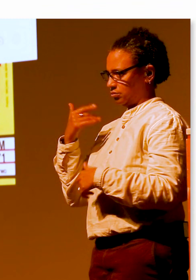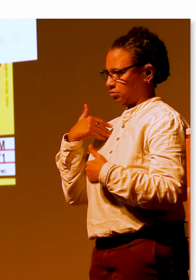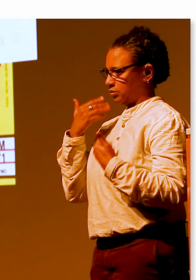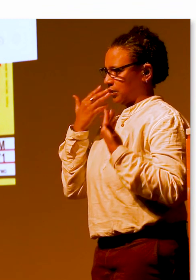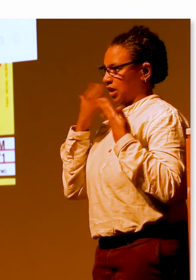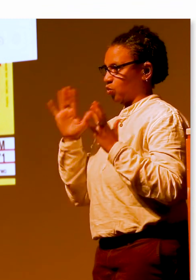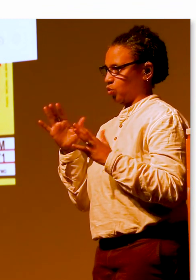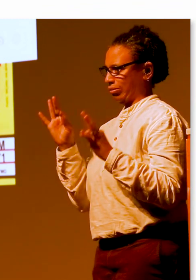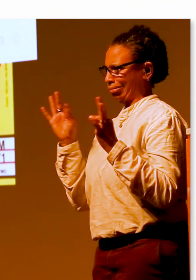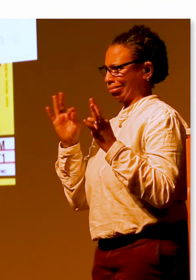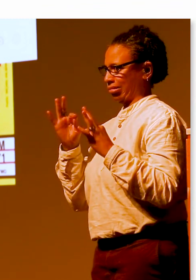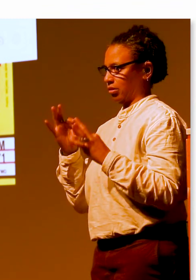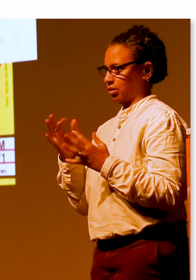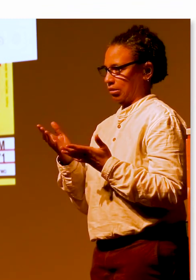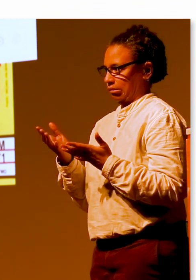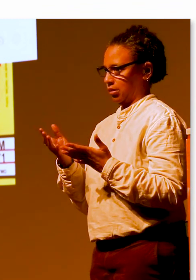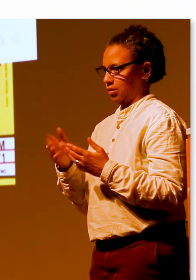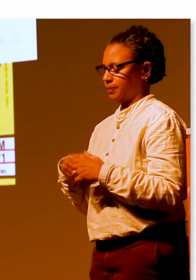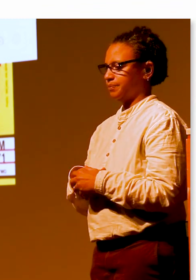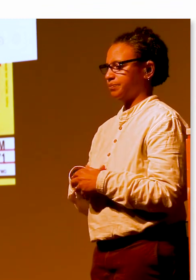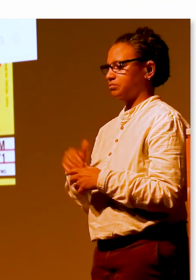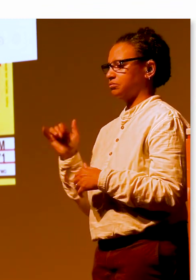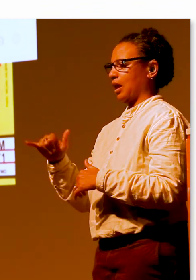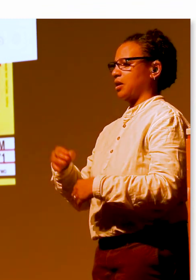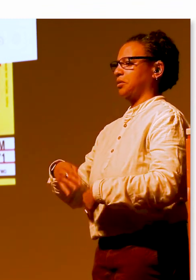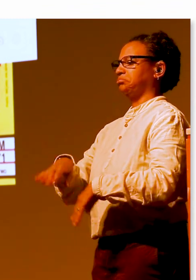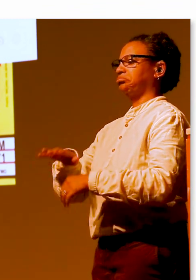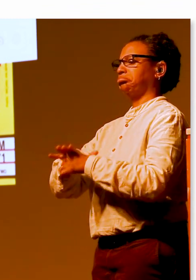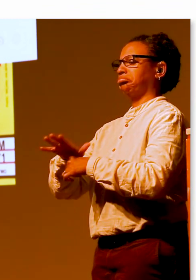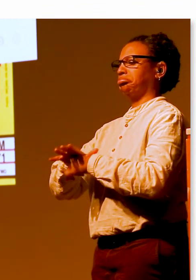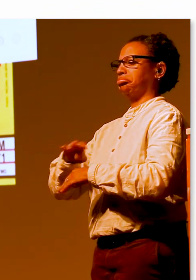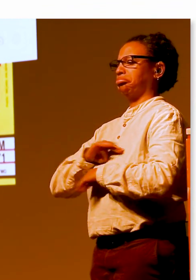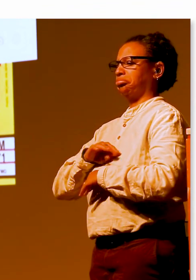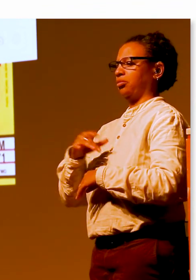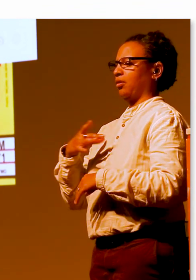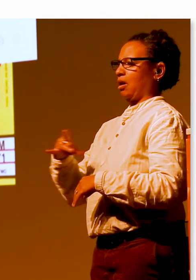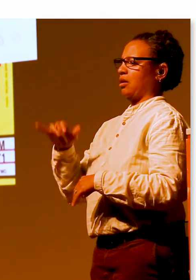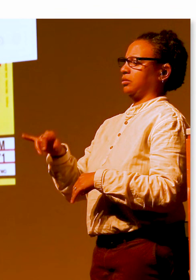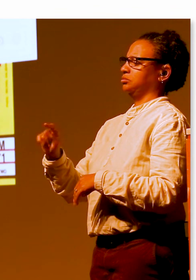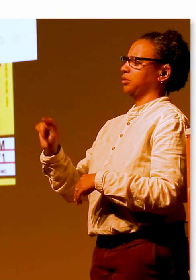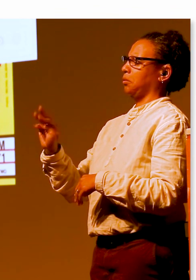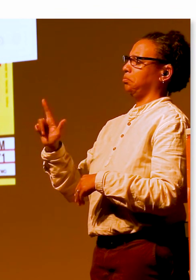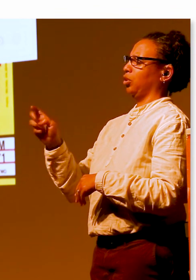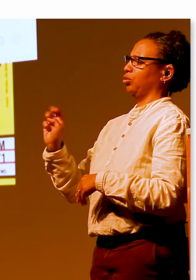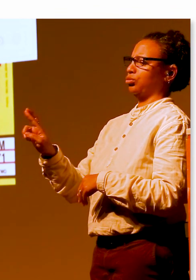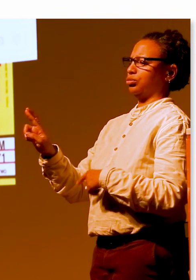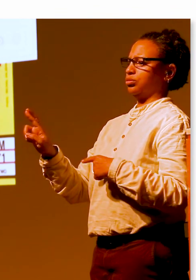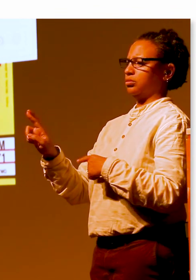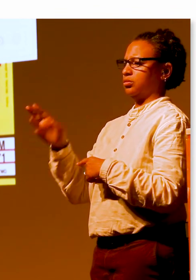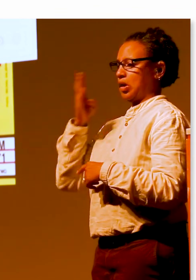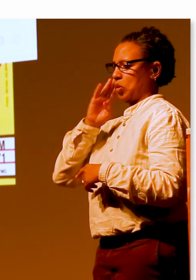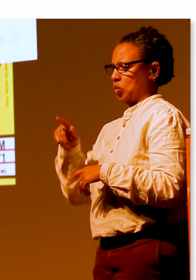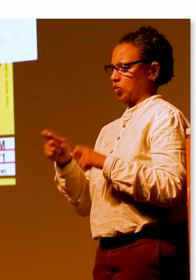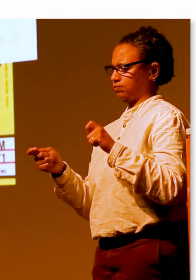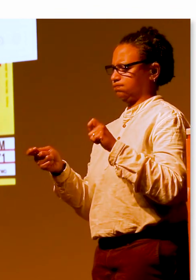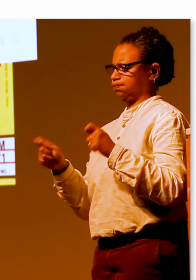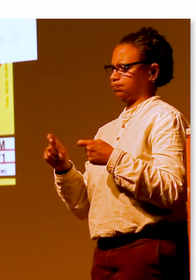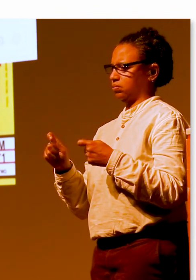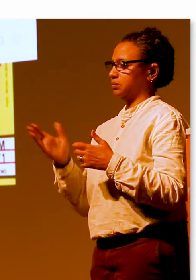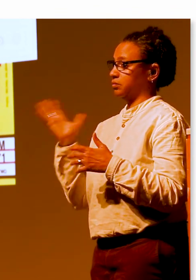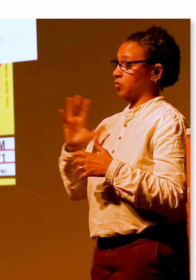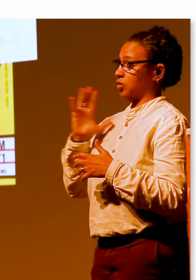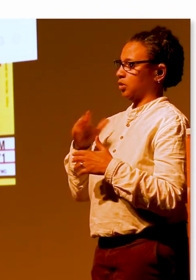enough. And I liked Tumblr and continue to root for Tumblr, even though it's changed so much, because it is